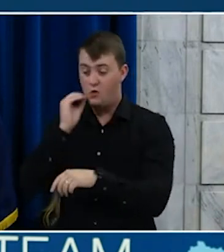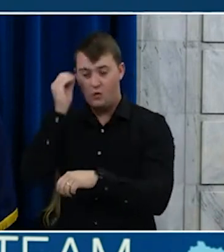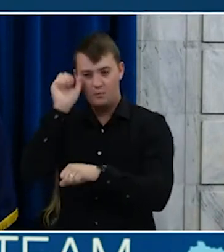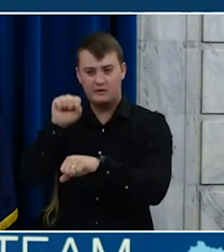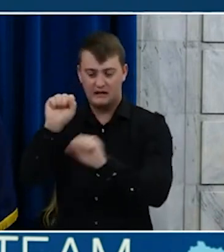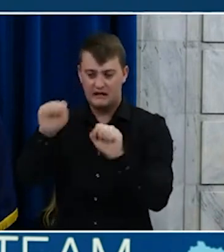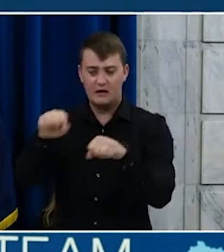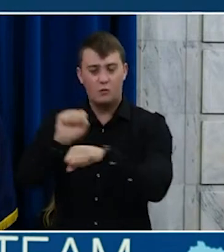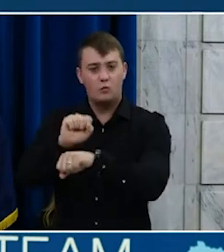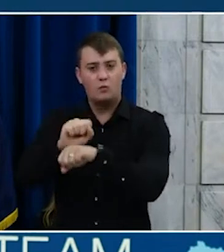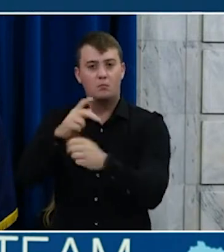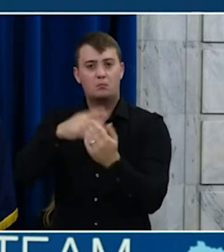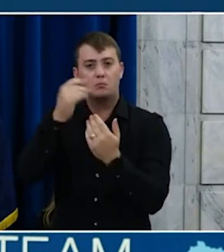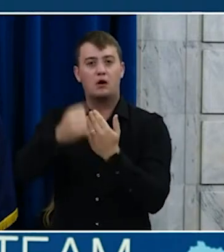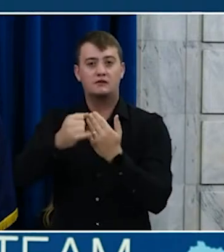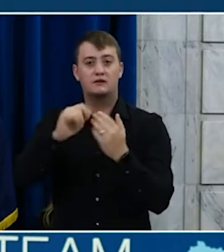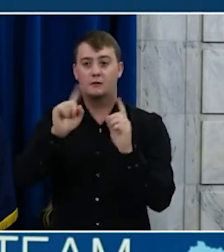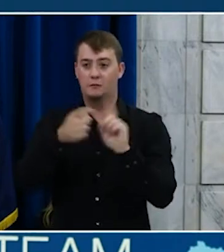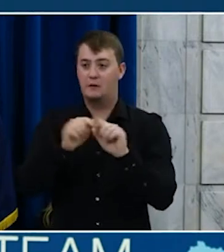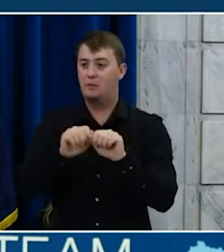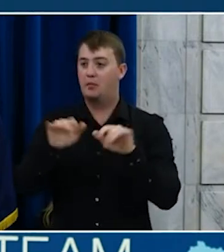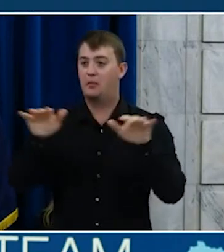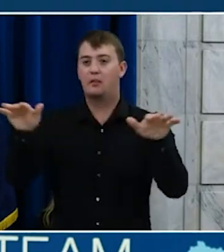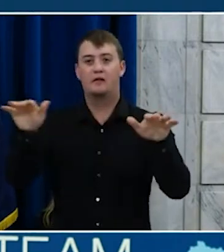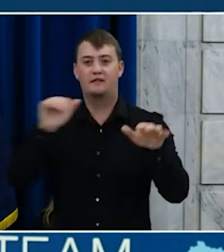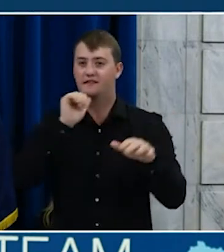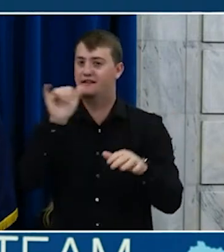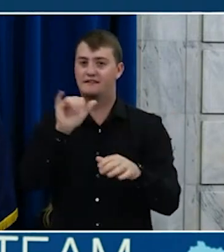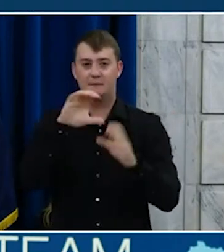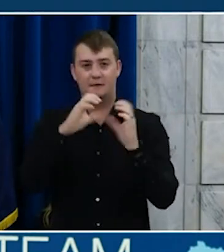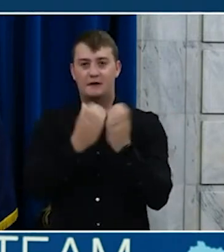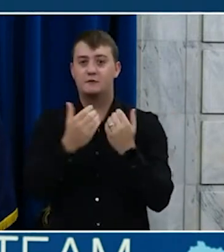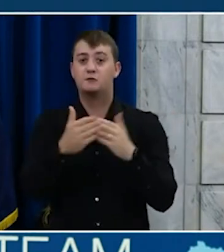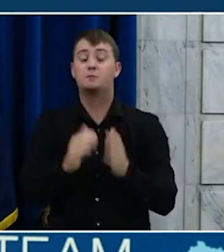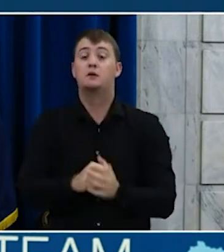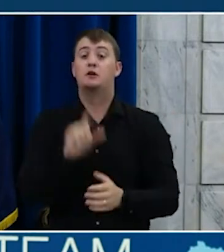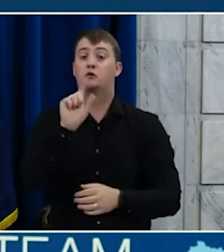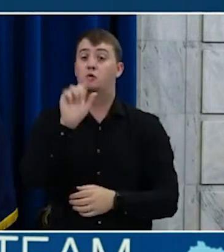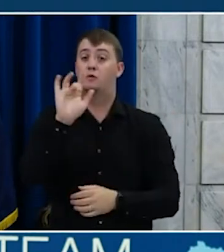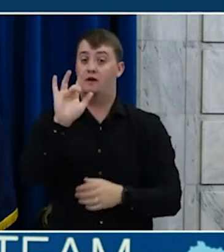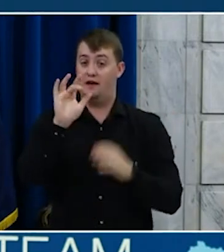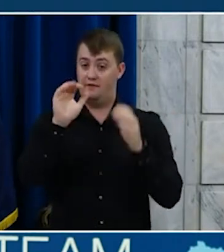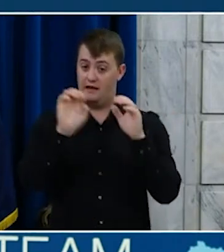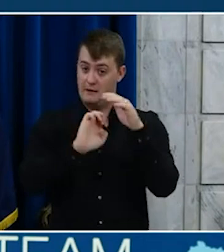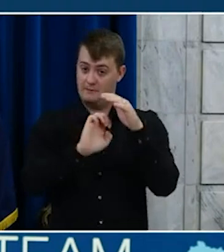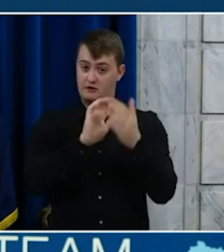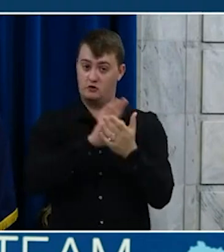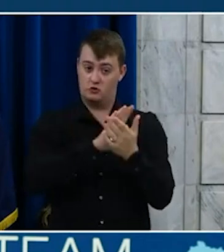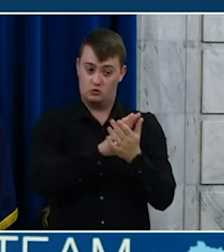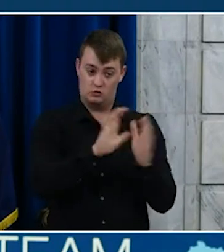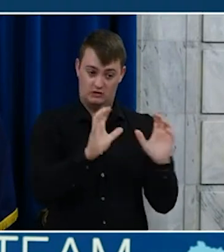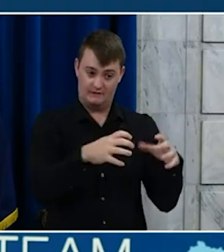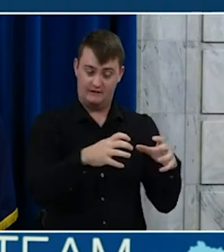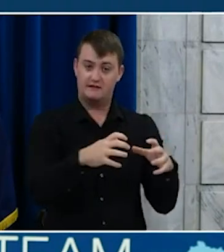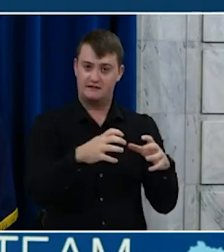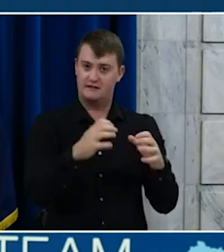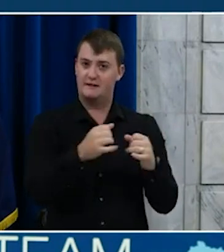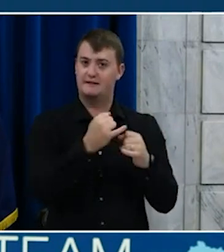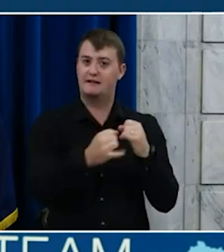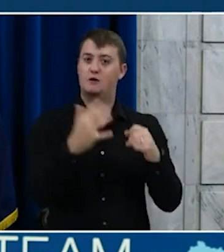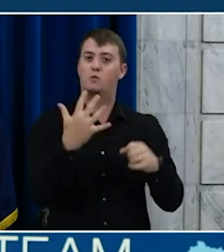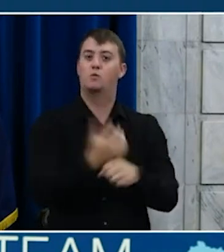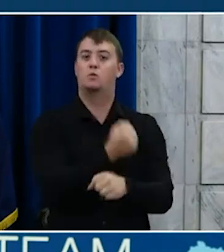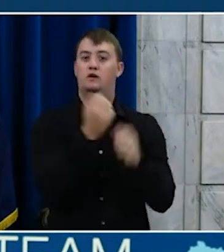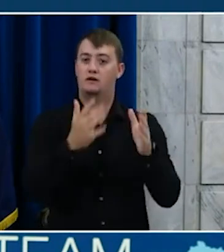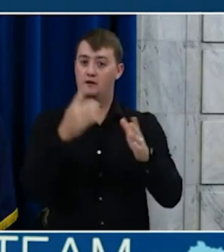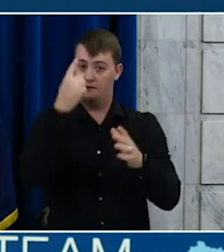even though they weren't all in the same classroom. The 2025 Elementary School Division winner and finalist for the